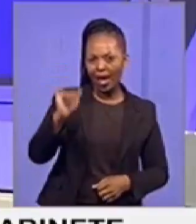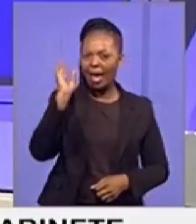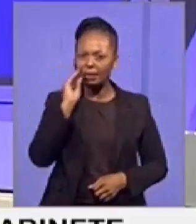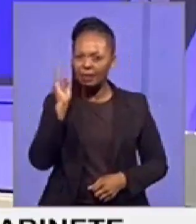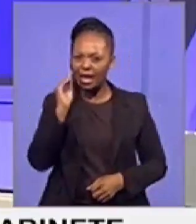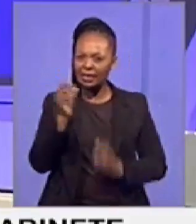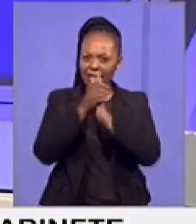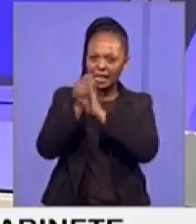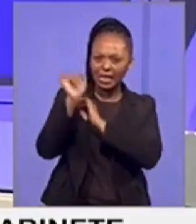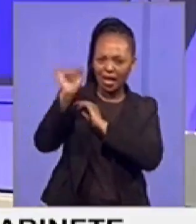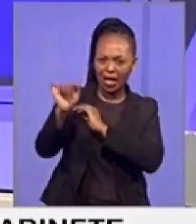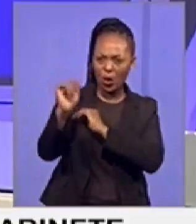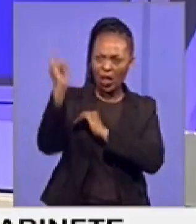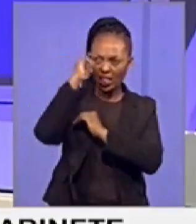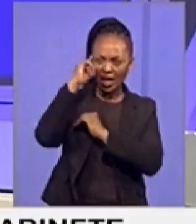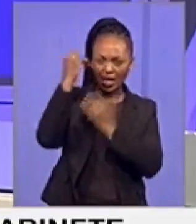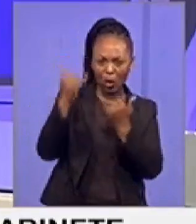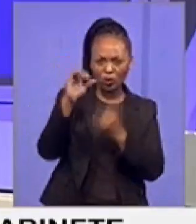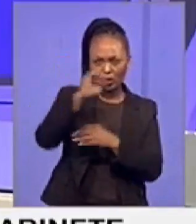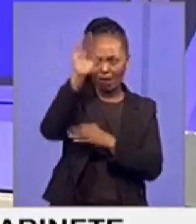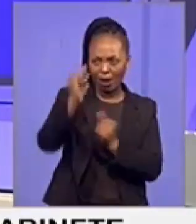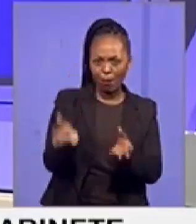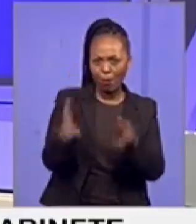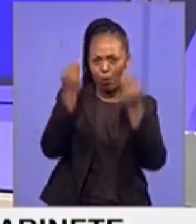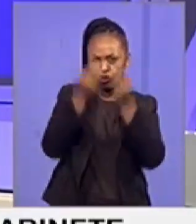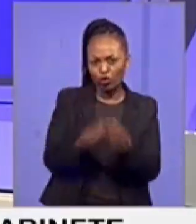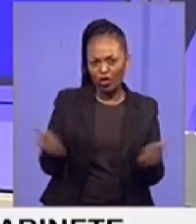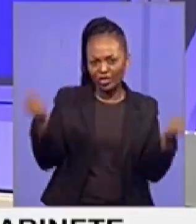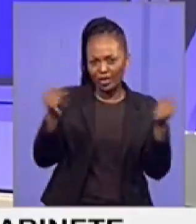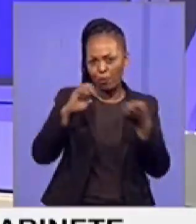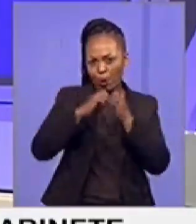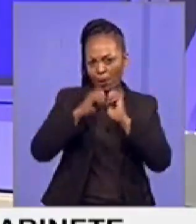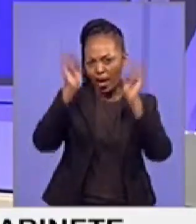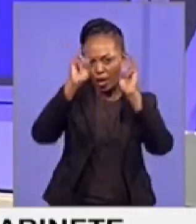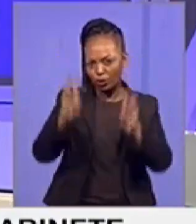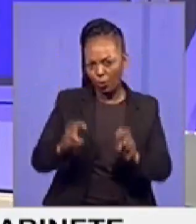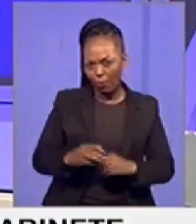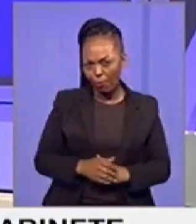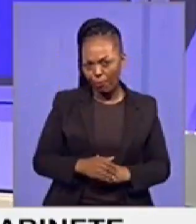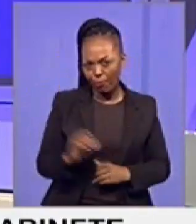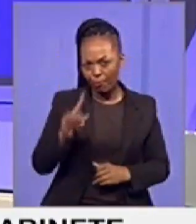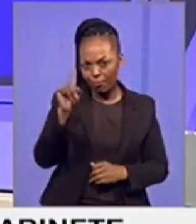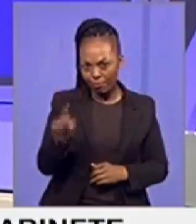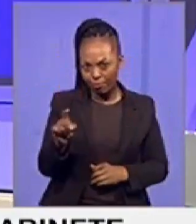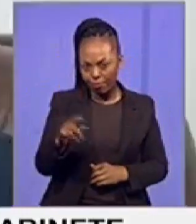re ka bona Afrika Borwa re re no jwale e fumane tharollo bothateng ba Eskom ba o tingwa motlakase